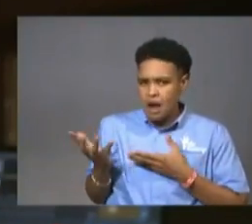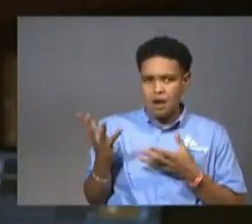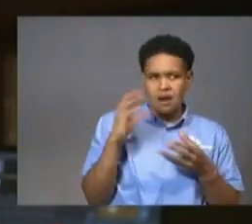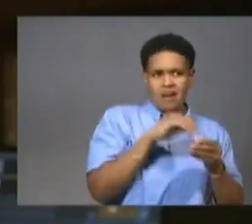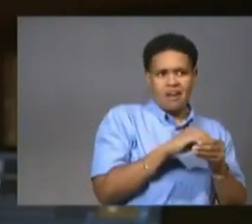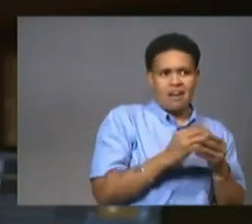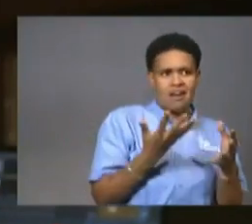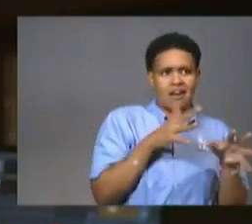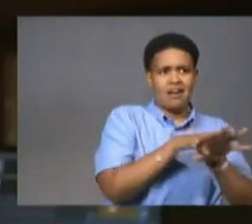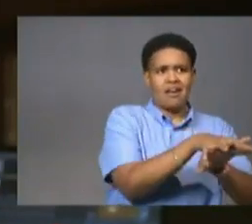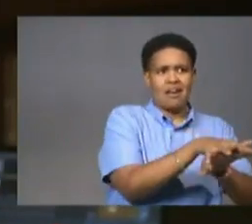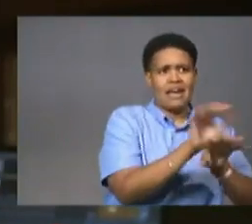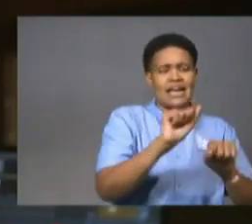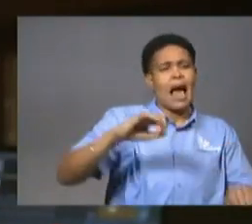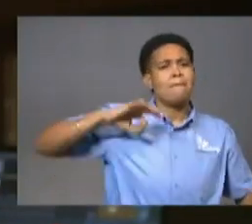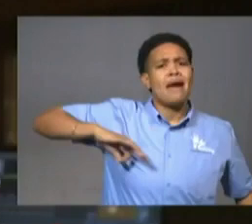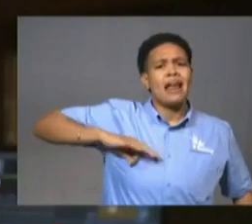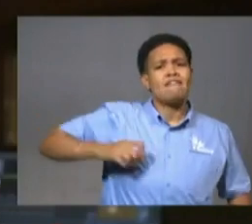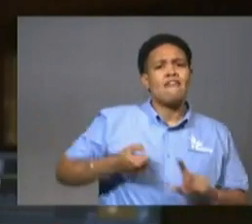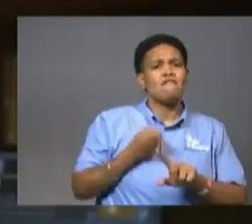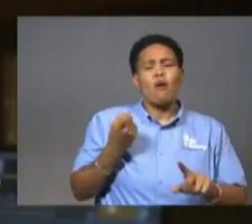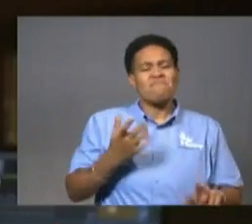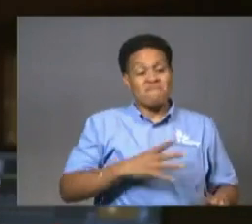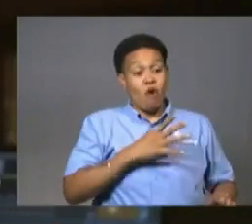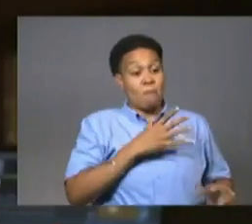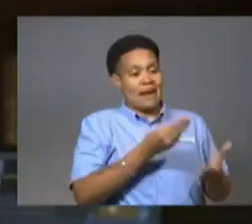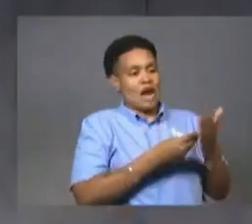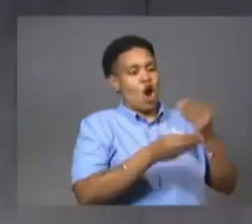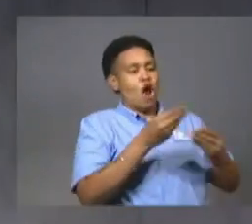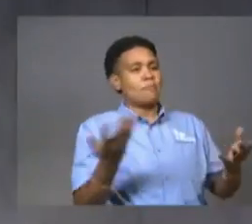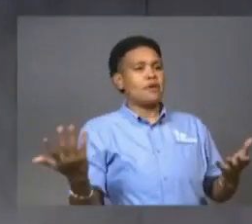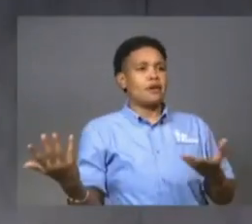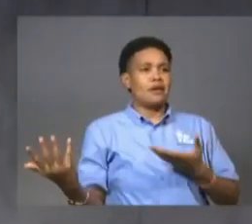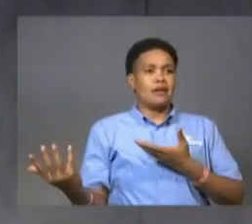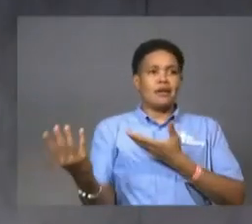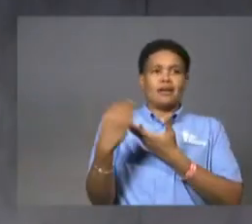can benefit from some of